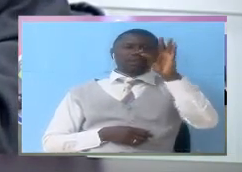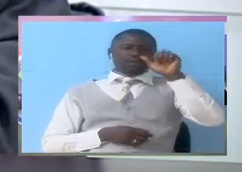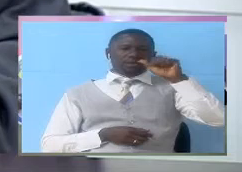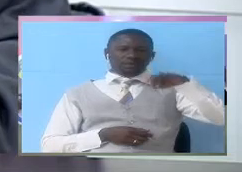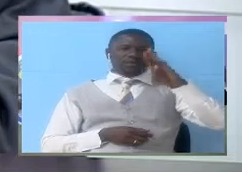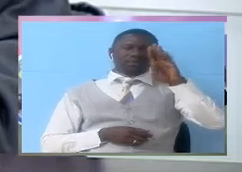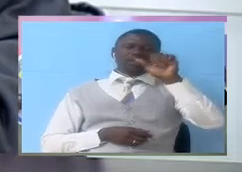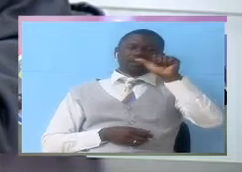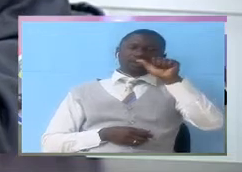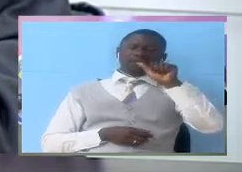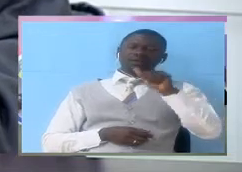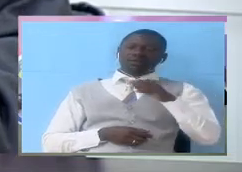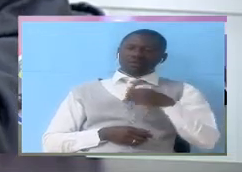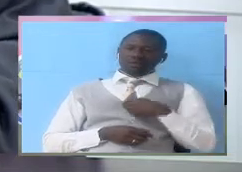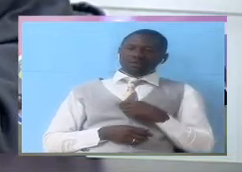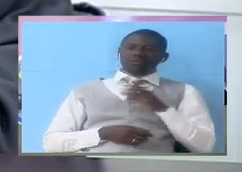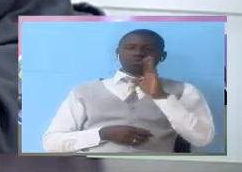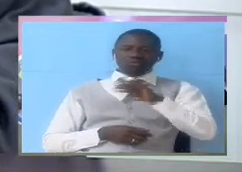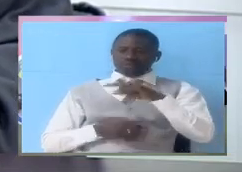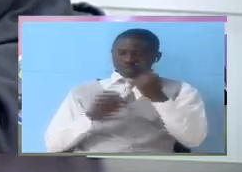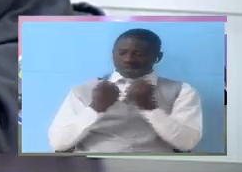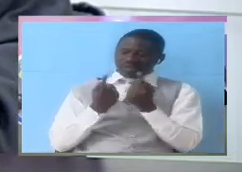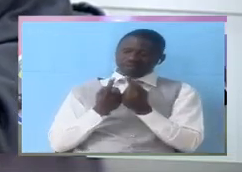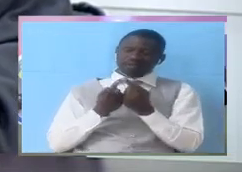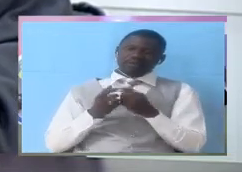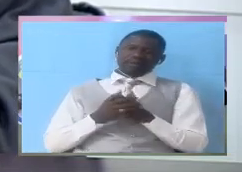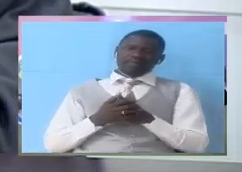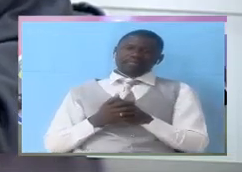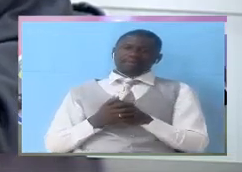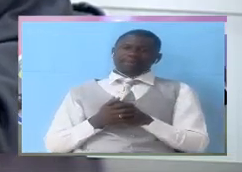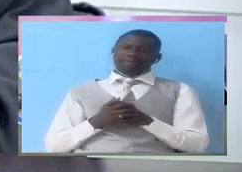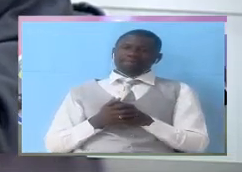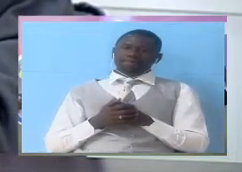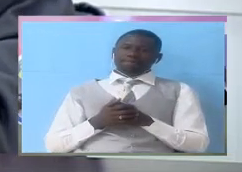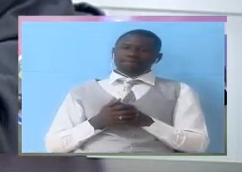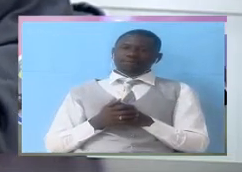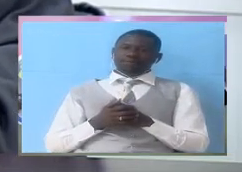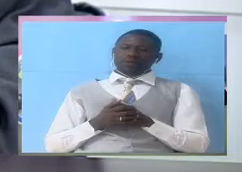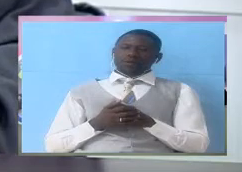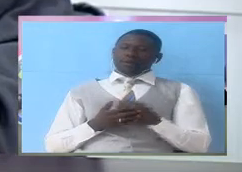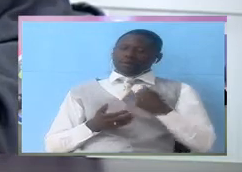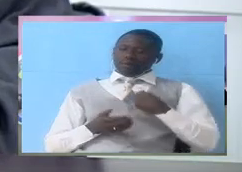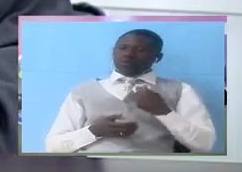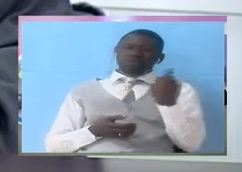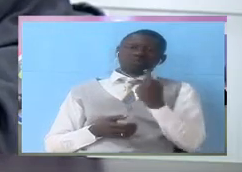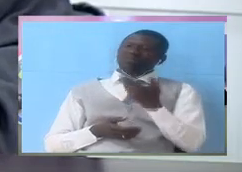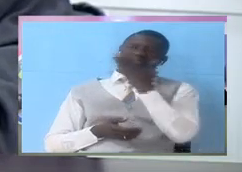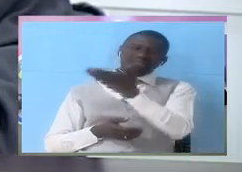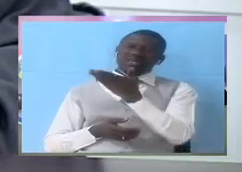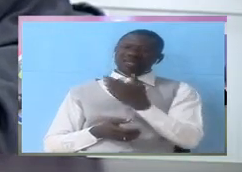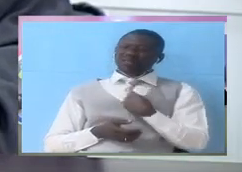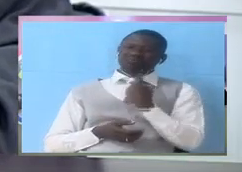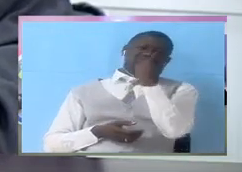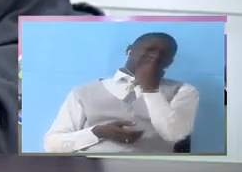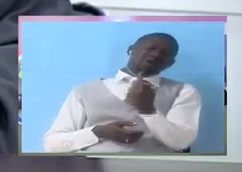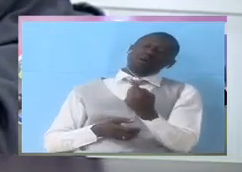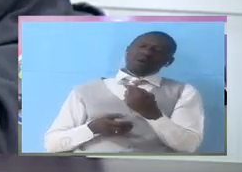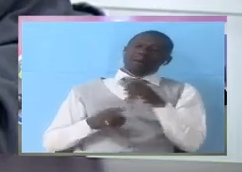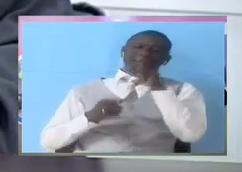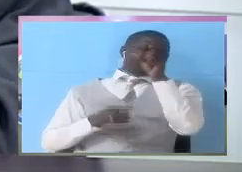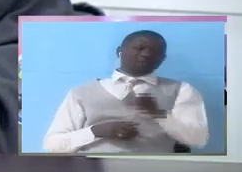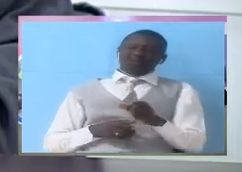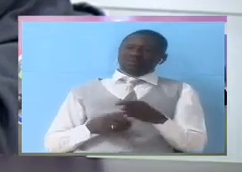ki jité won soldat yi jamono bobu. To do things. Pour ñu def niñ ko buggé. I was just there like a figurehead. Man kañ dama fa nekkon